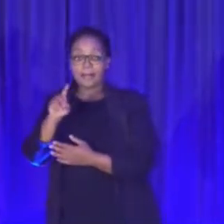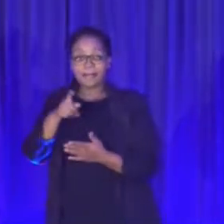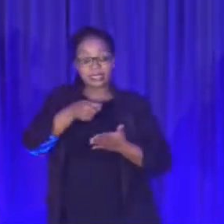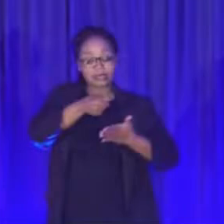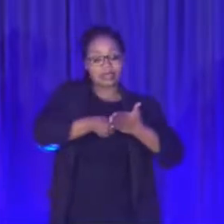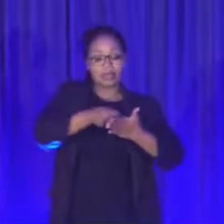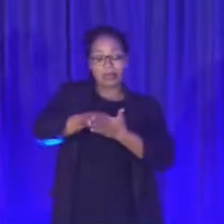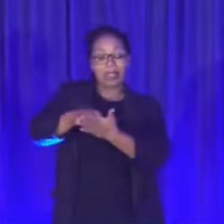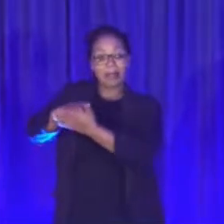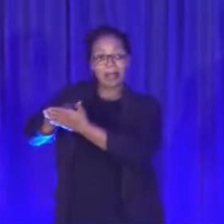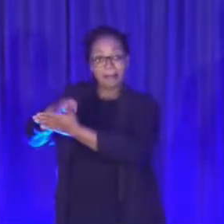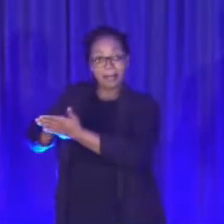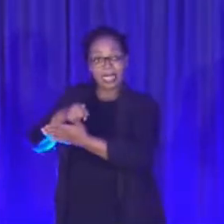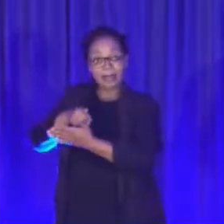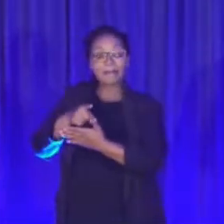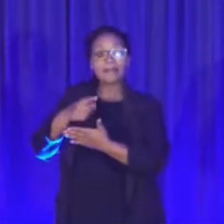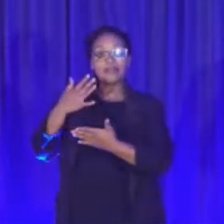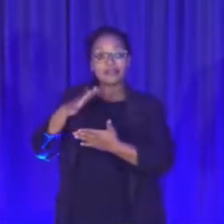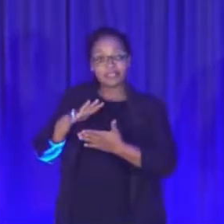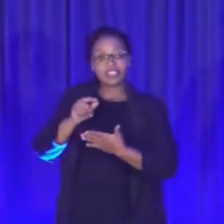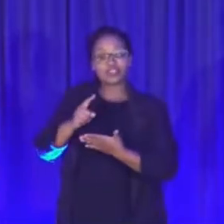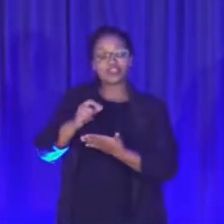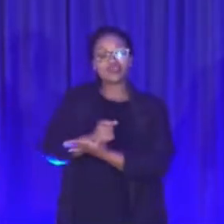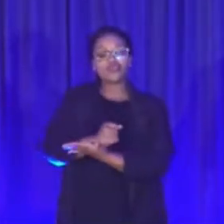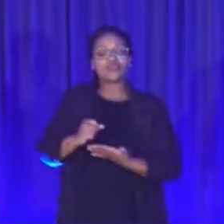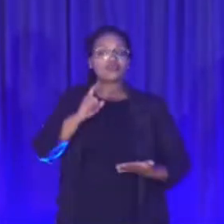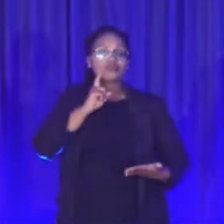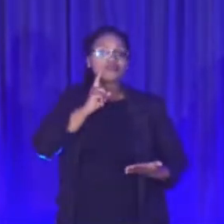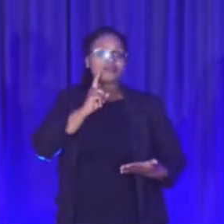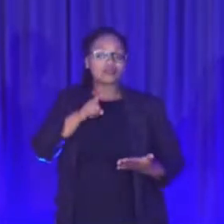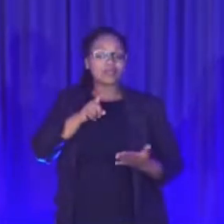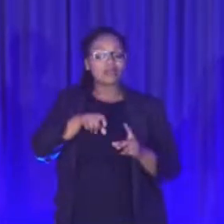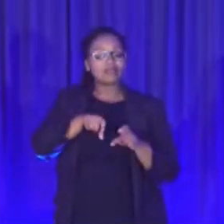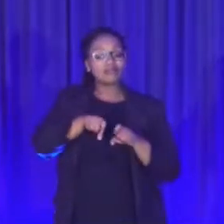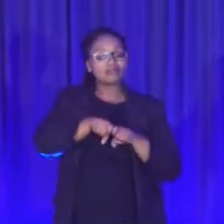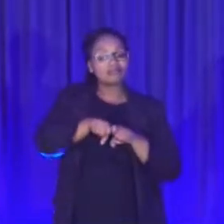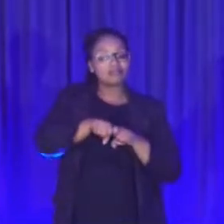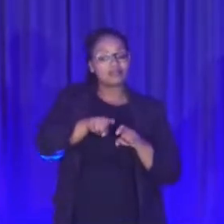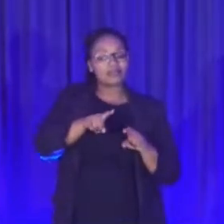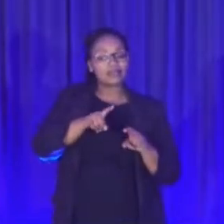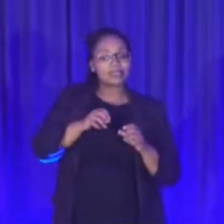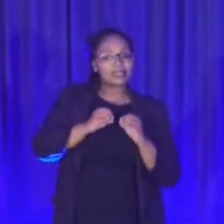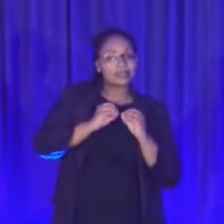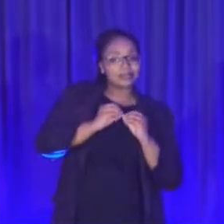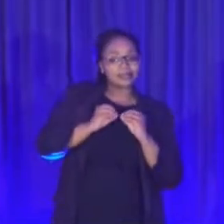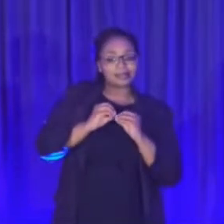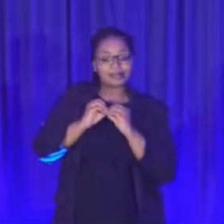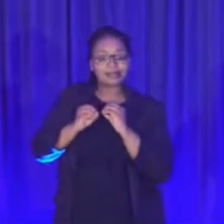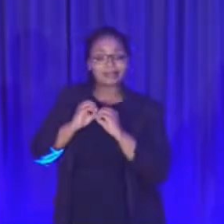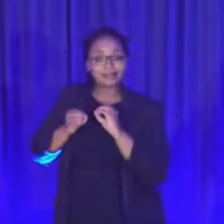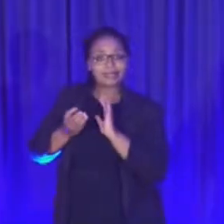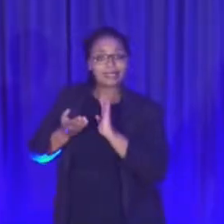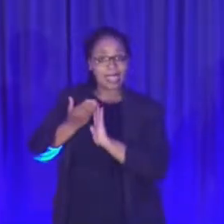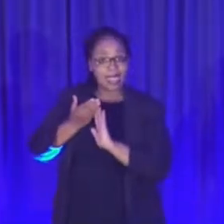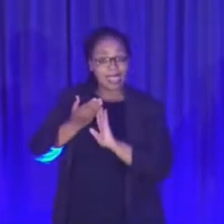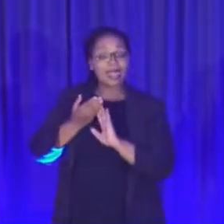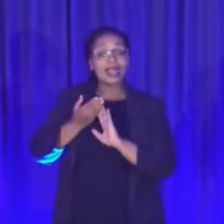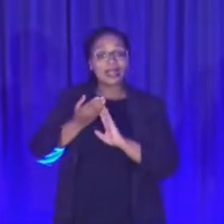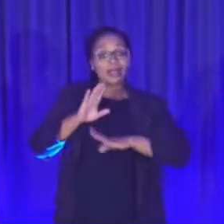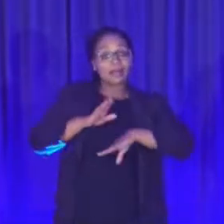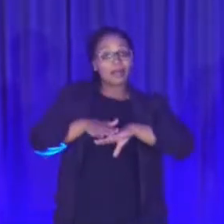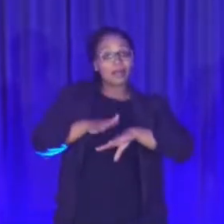drive, have undergone mandatory maintenance. But importantly,